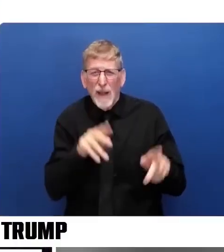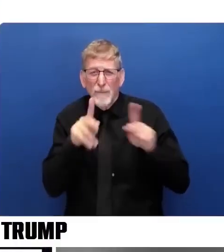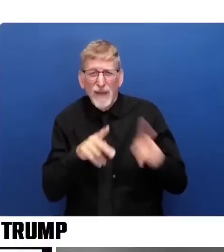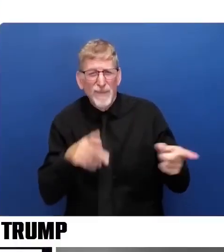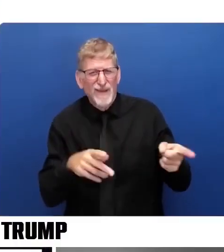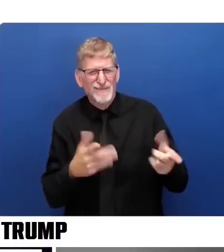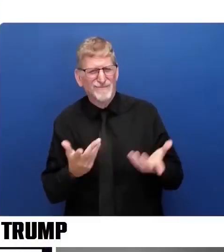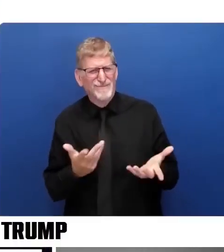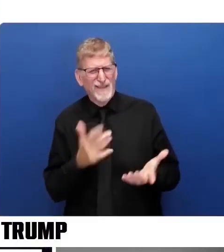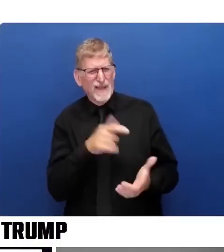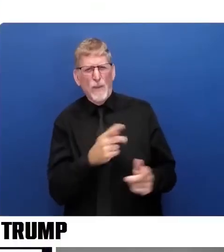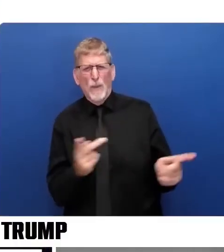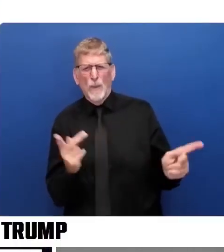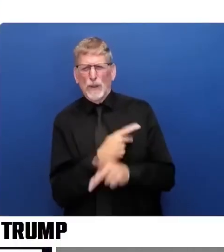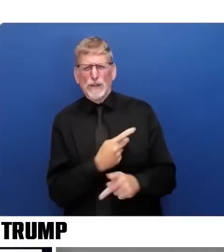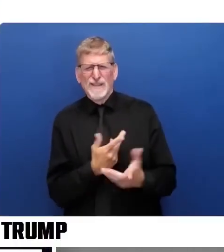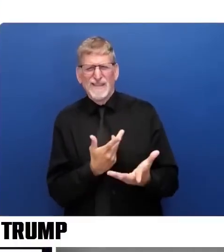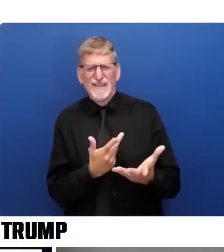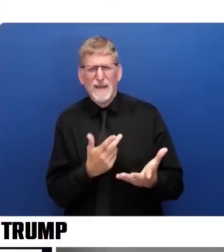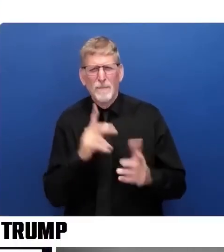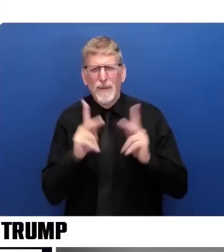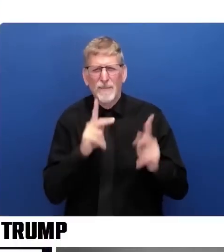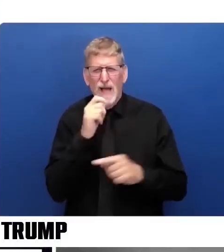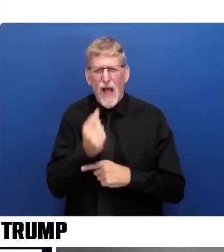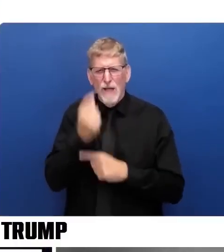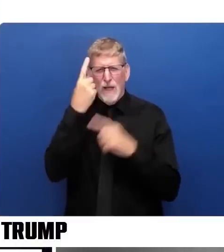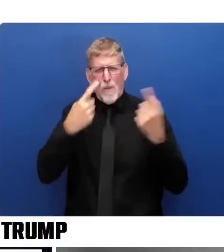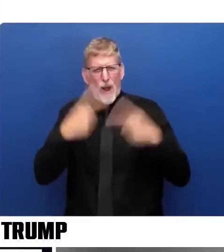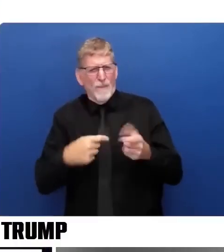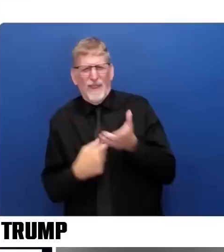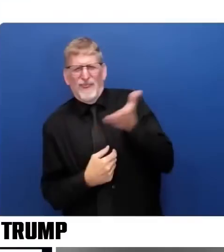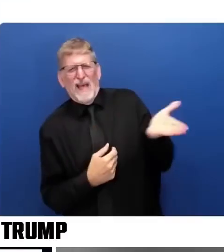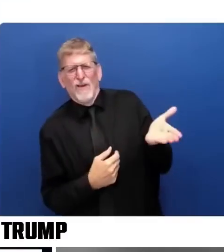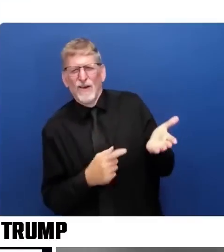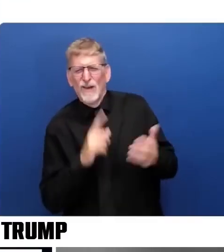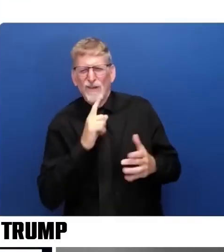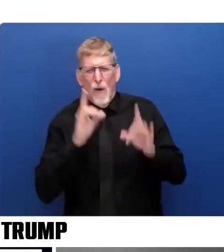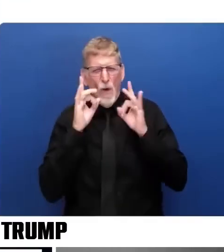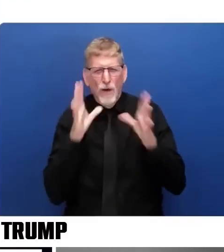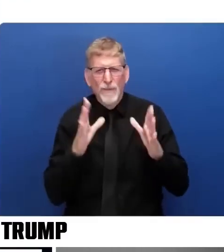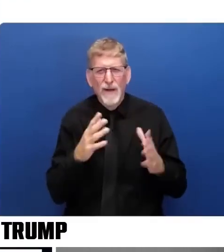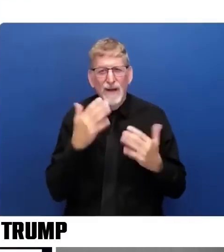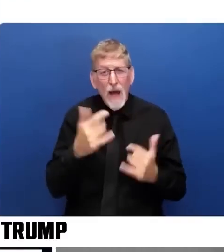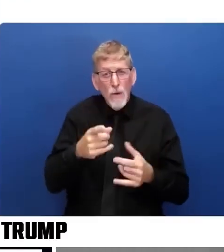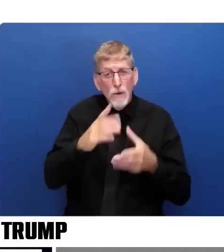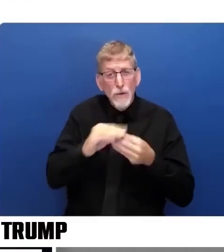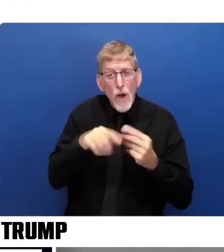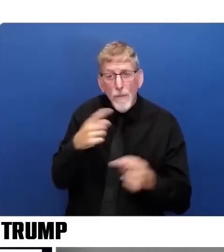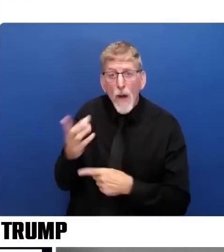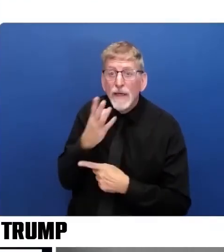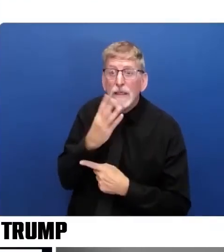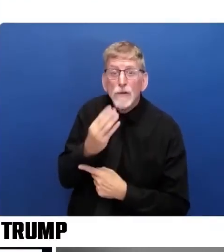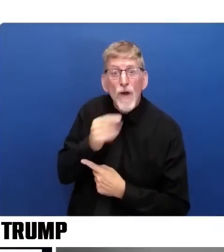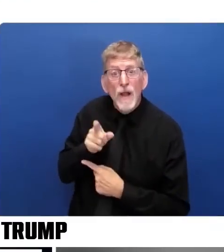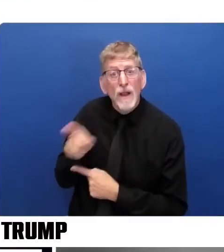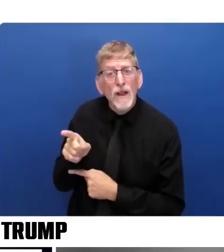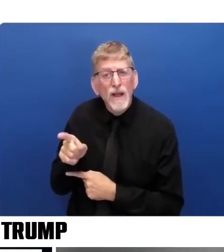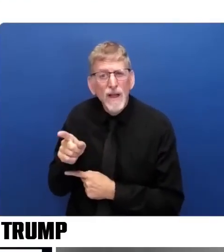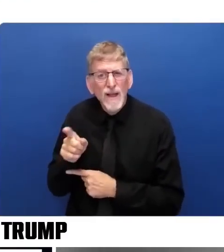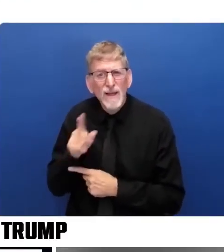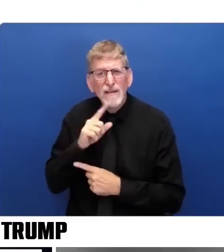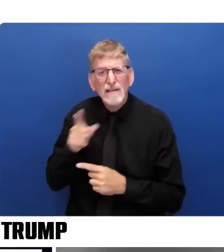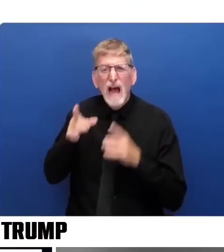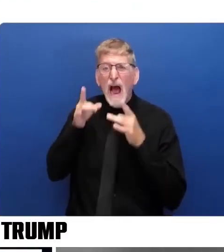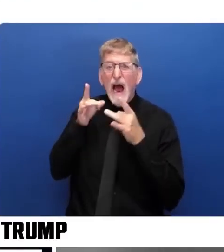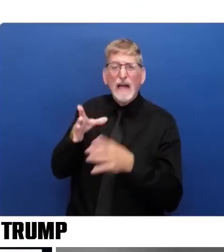people understand what's going on over there. But when she mentions about Israel, all of a sudden, she hates Israel. She wouldn't